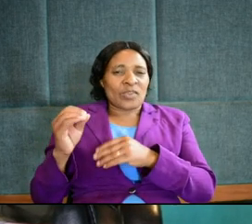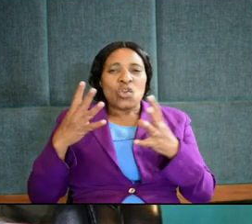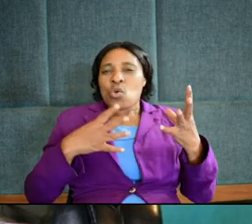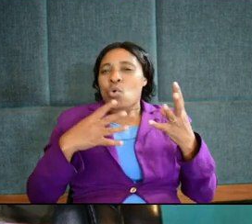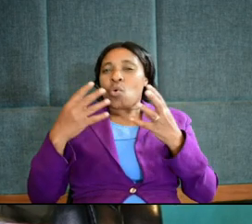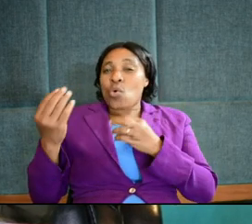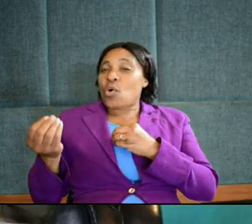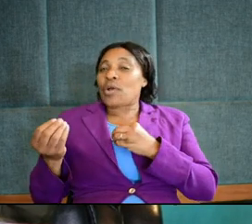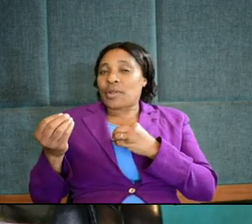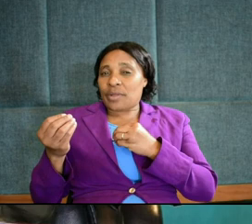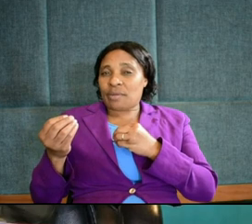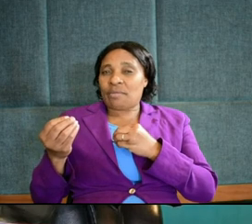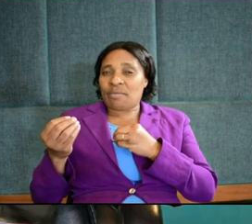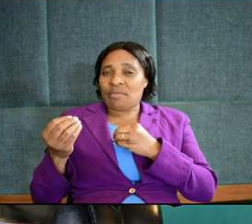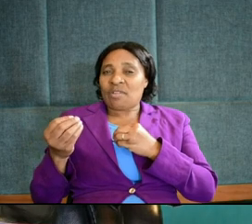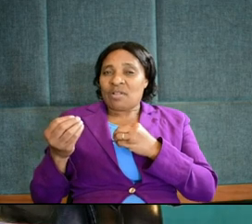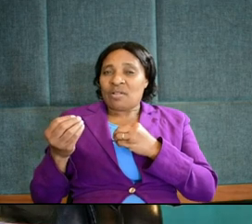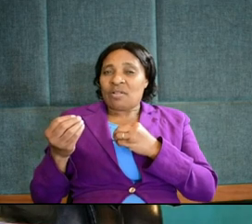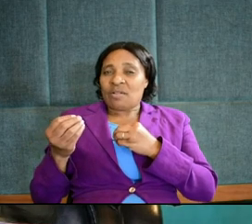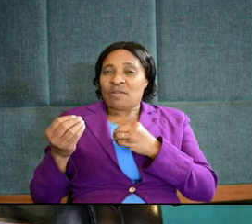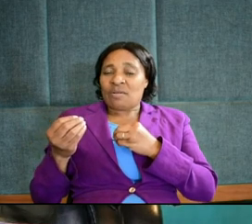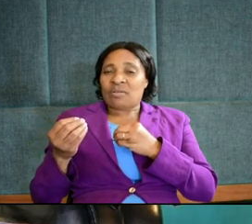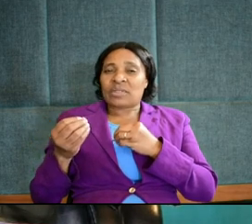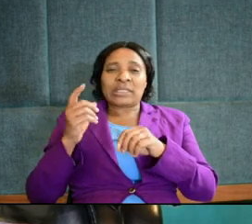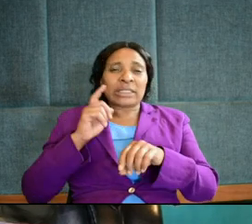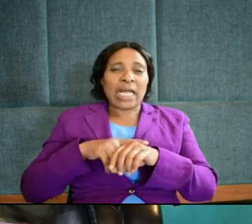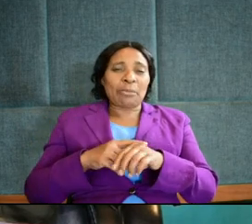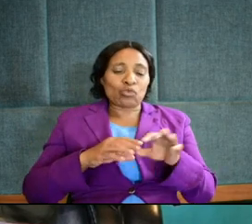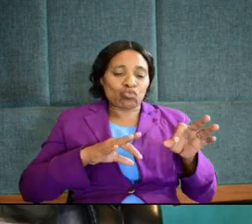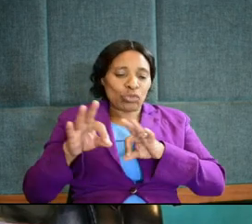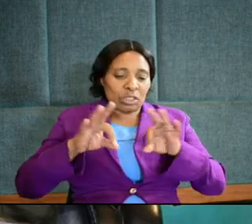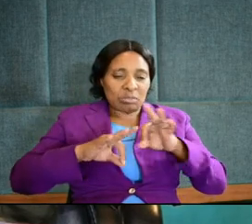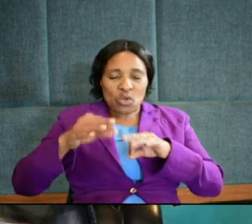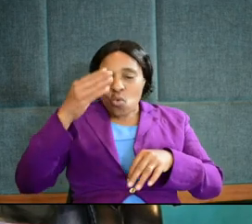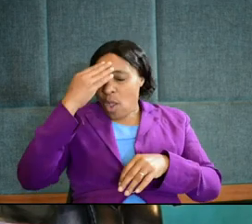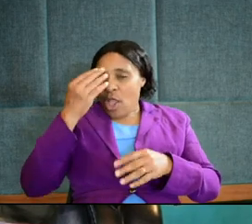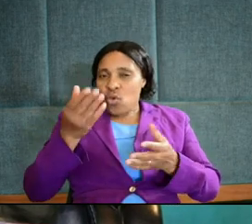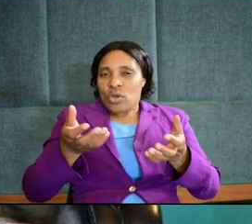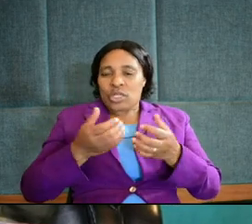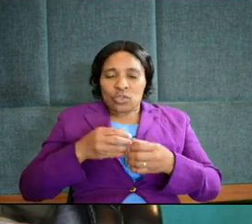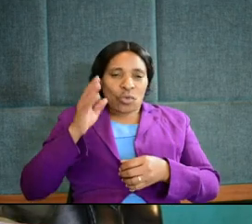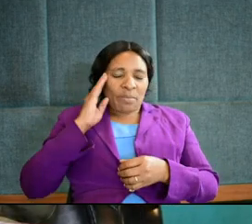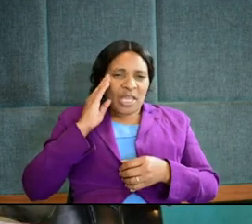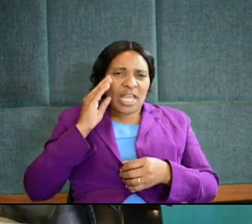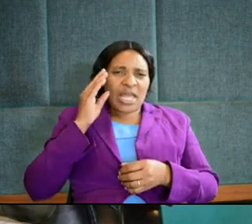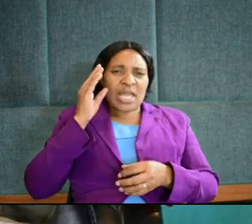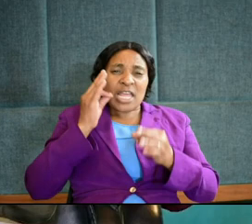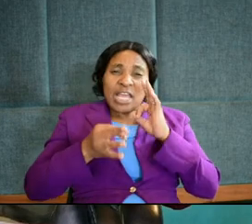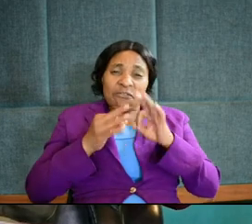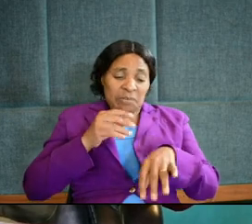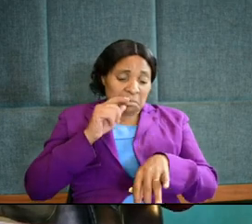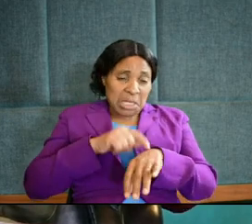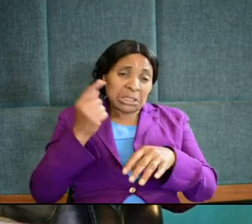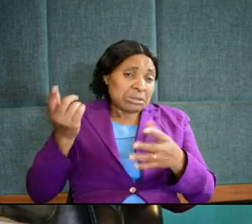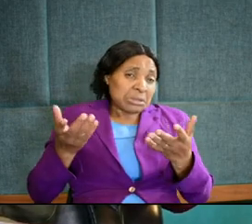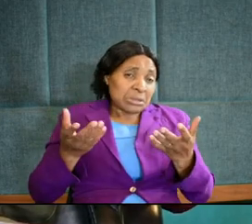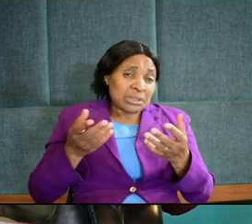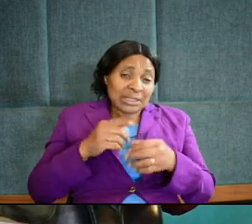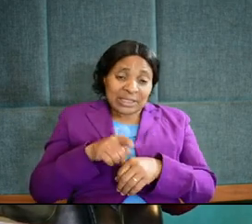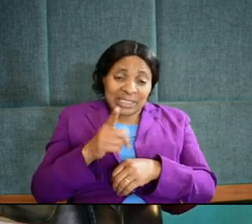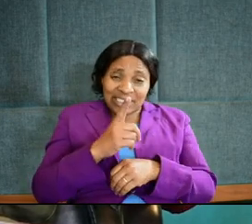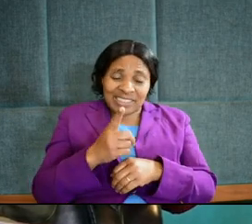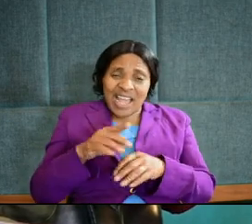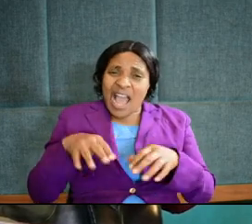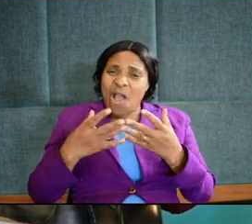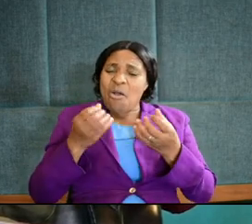to be, there's not always going to be time to explain why you need to obey. Because if you're bitten by a snake, how much time do you need for